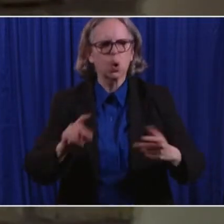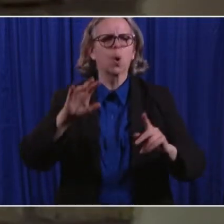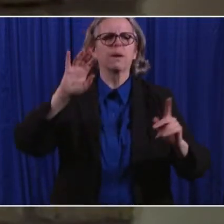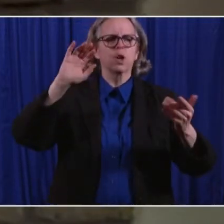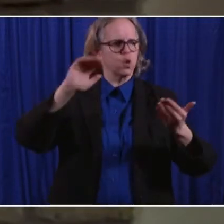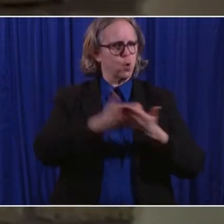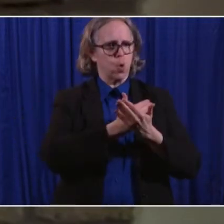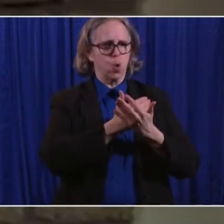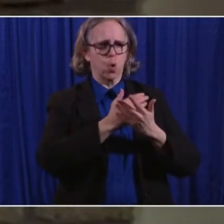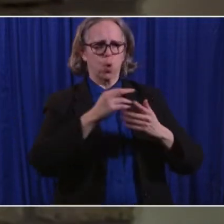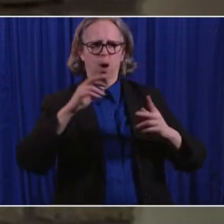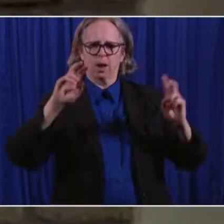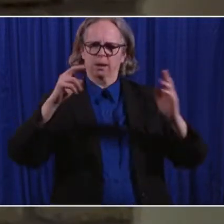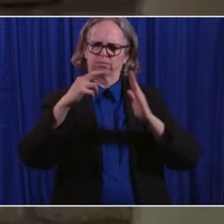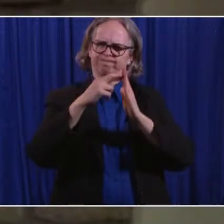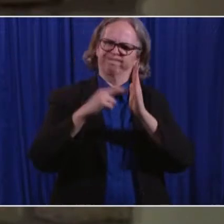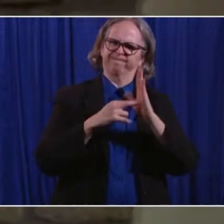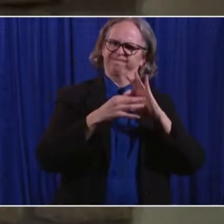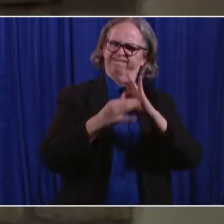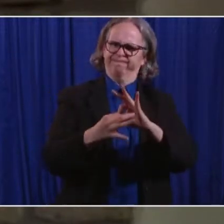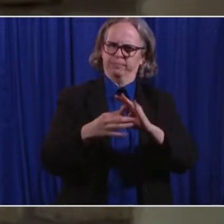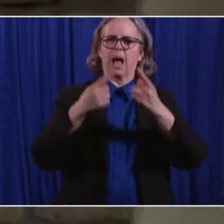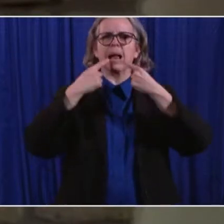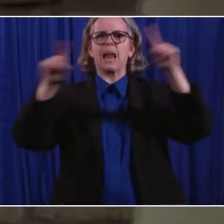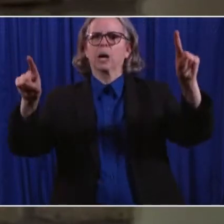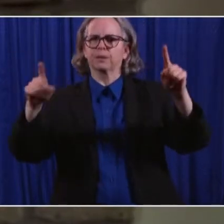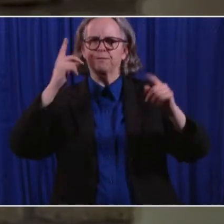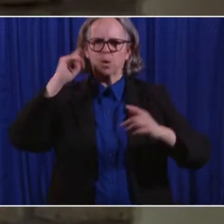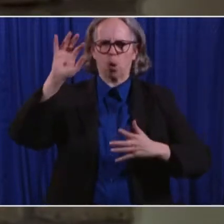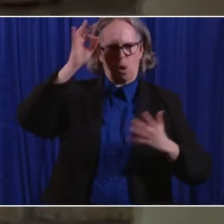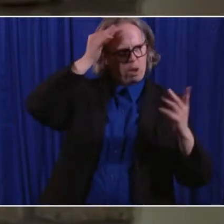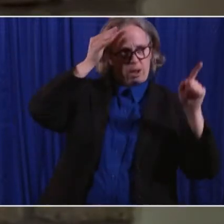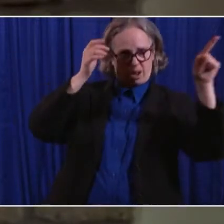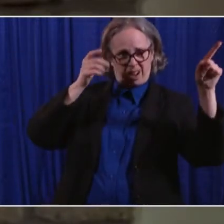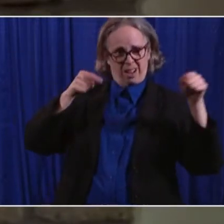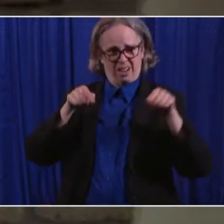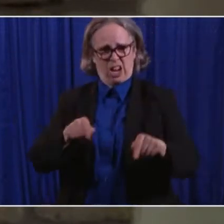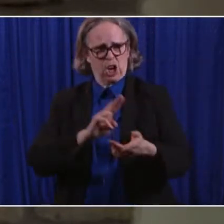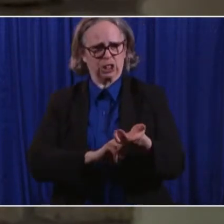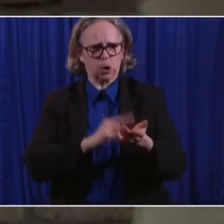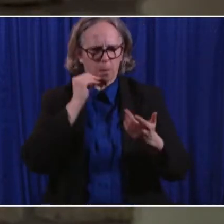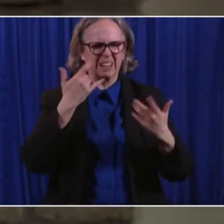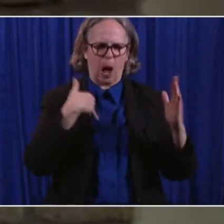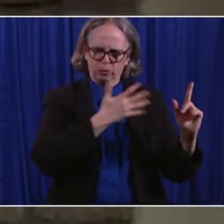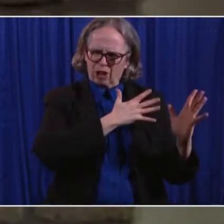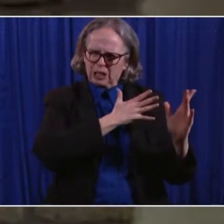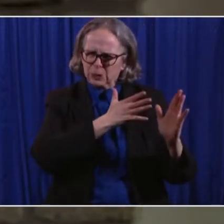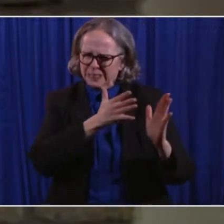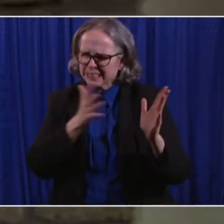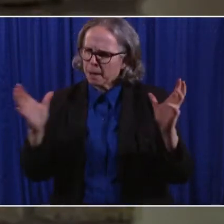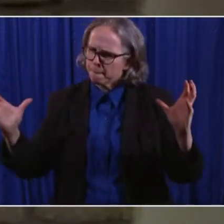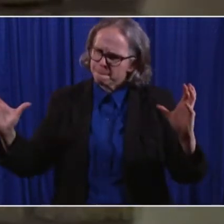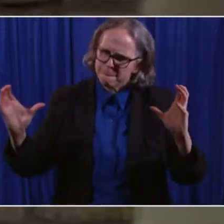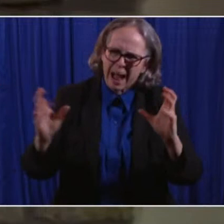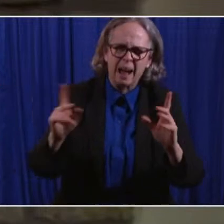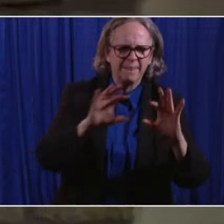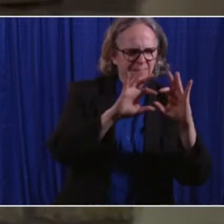step closer to return to the way things used to be and the way that we want them to